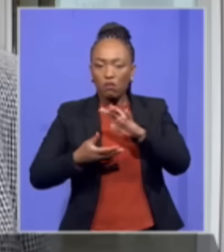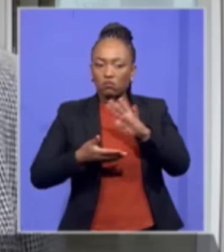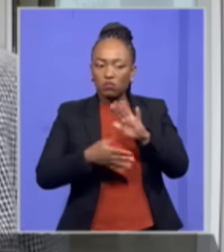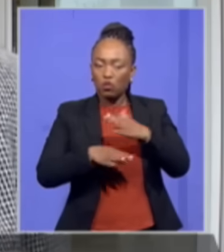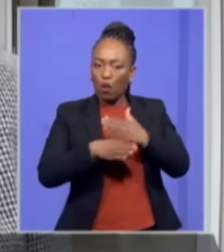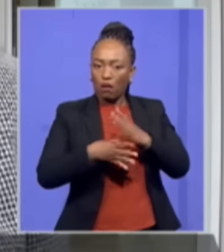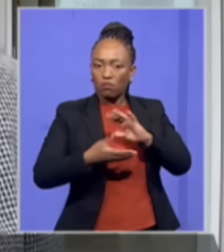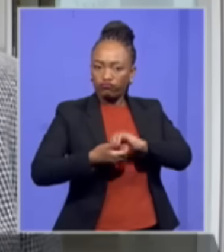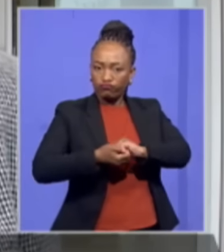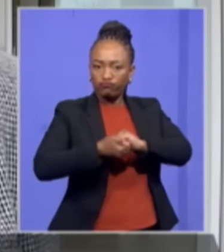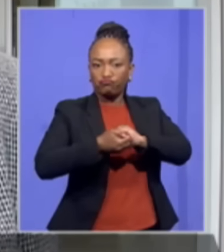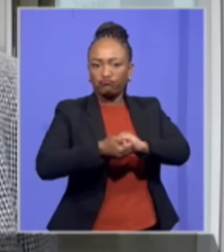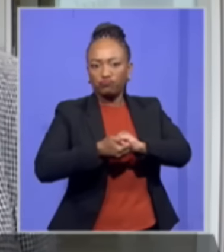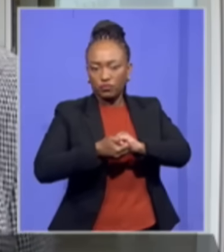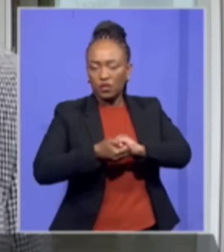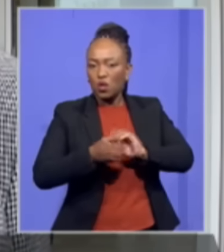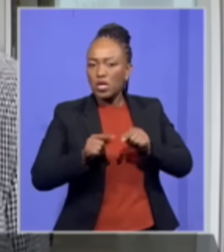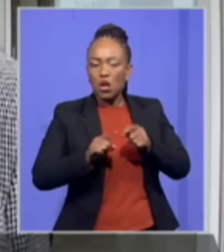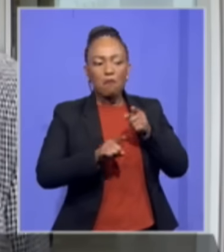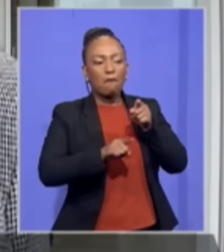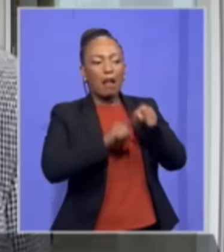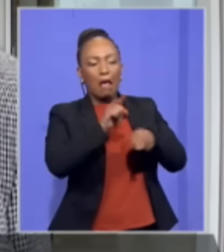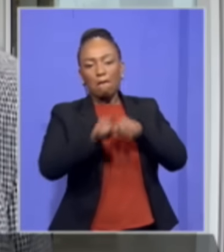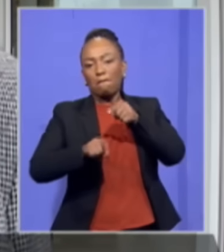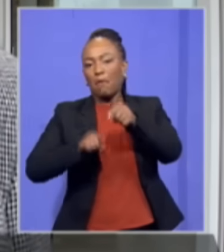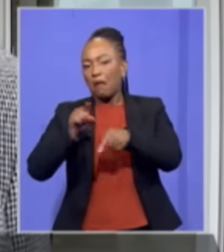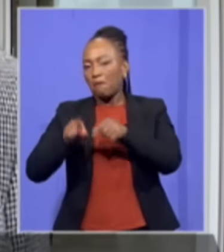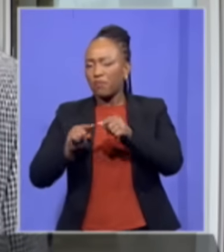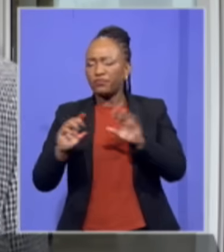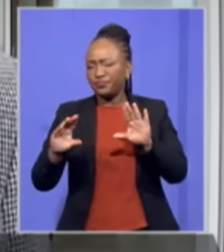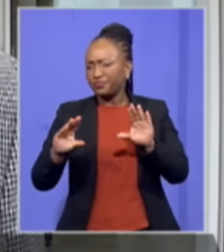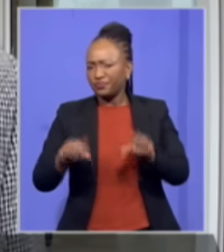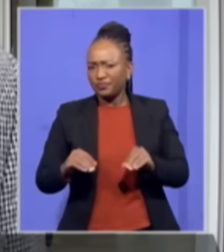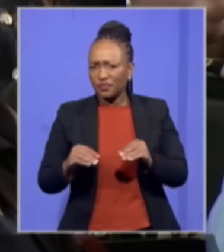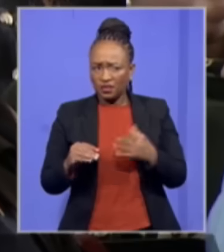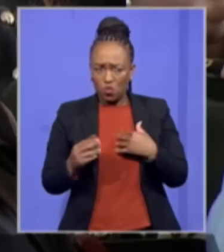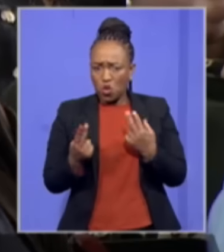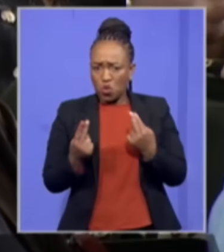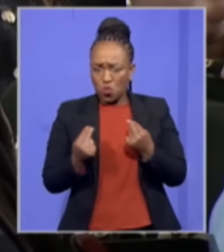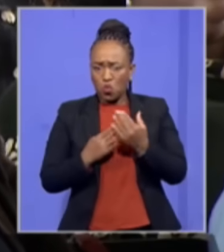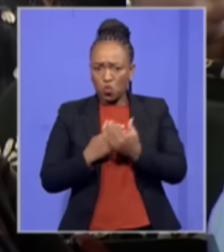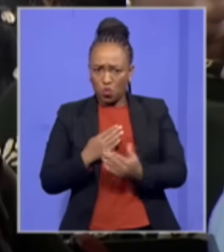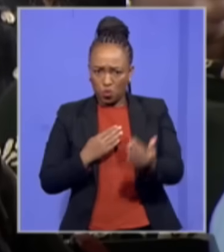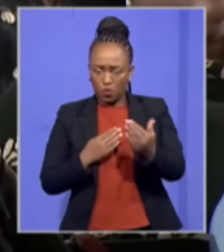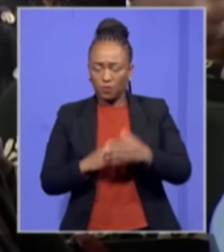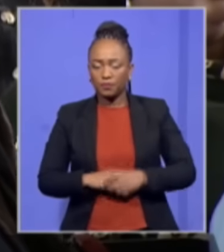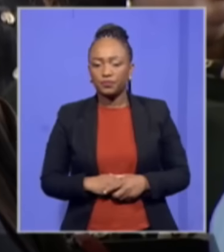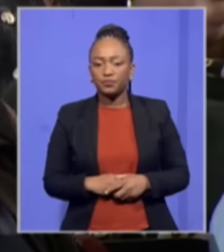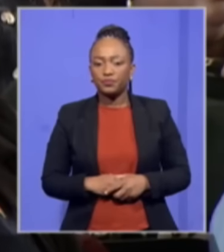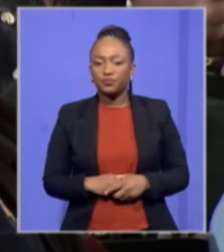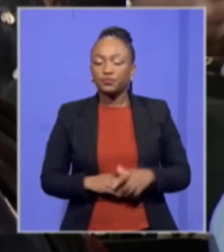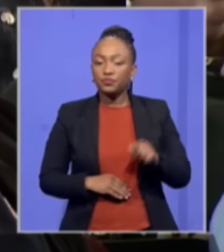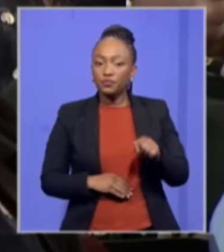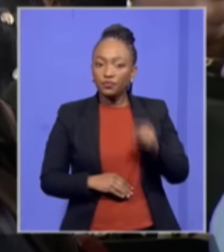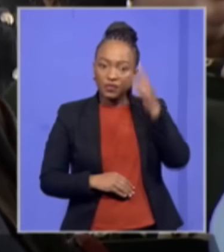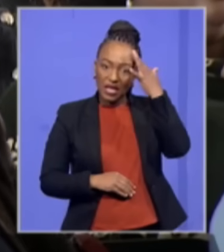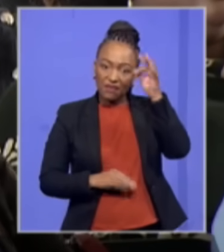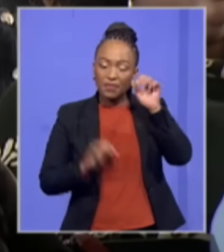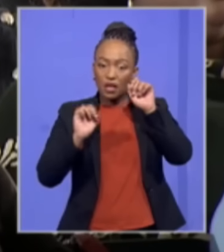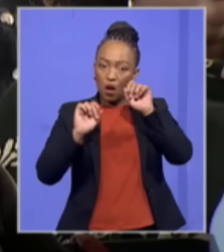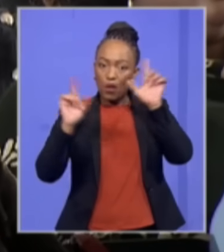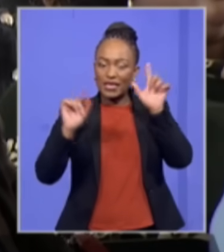be like that many, many years ago. It needs to stop with us, the new generation. Muso o re letsholo lena le tla